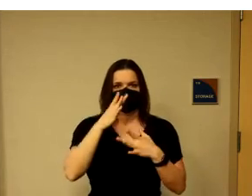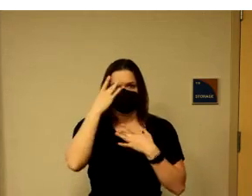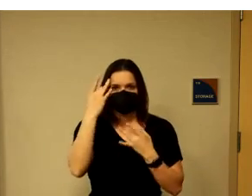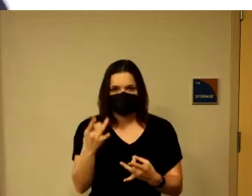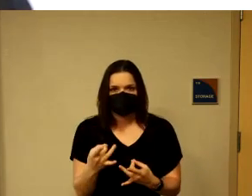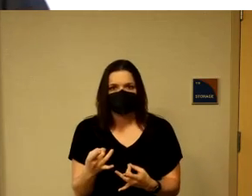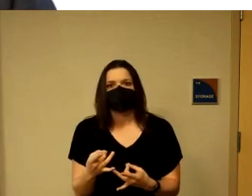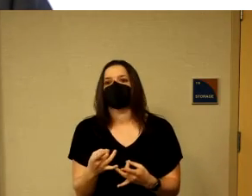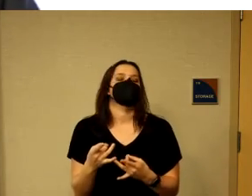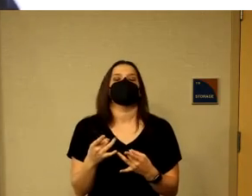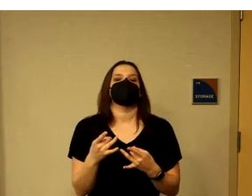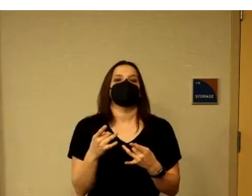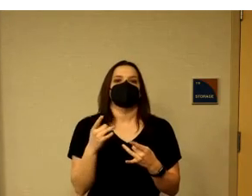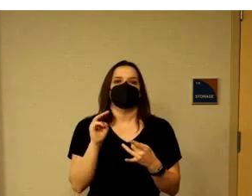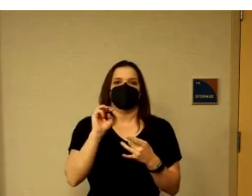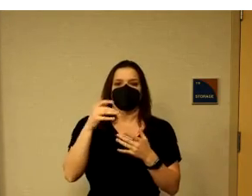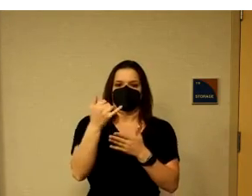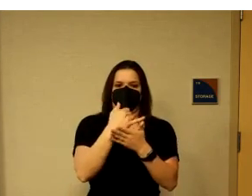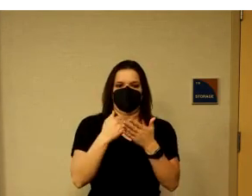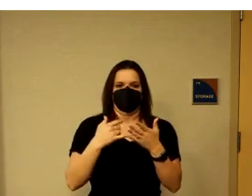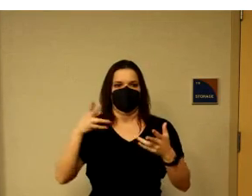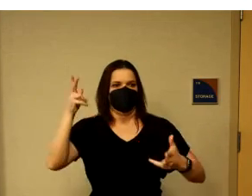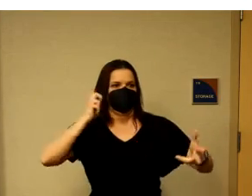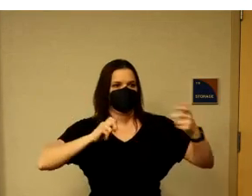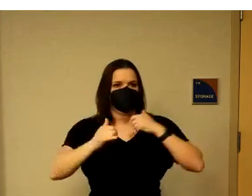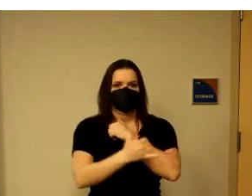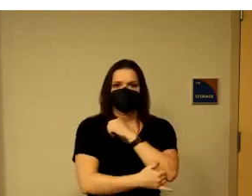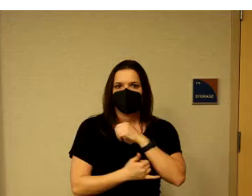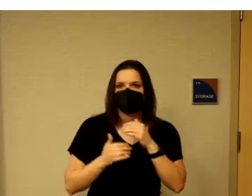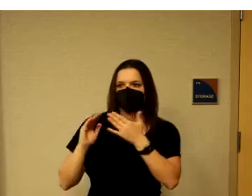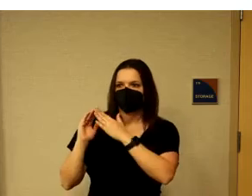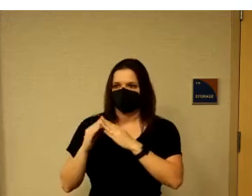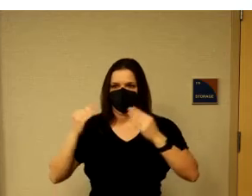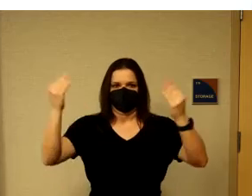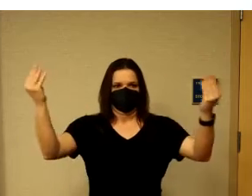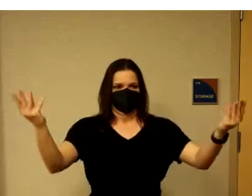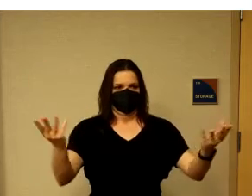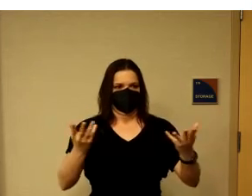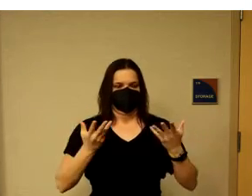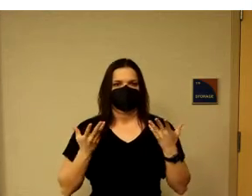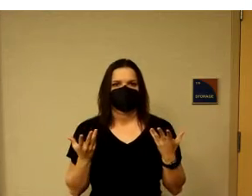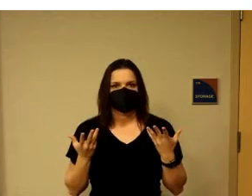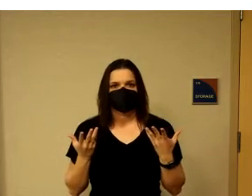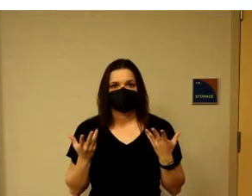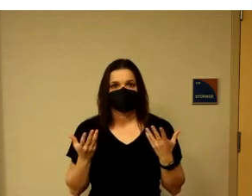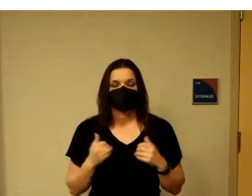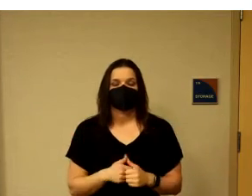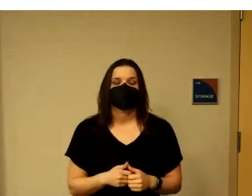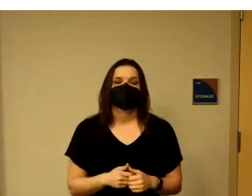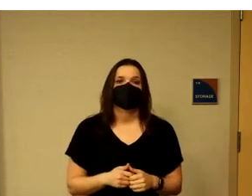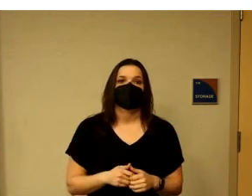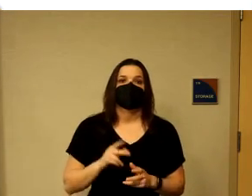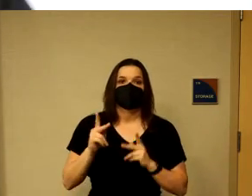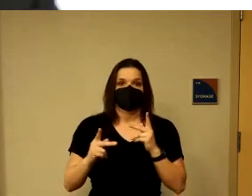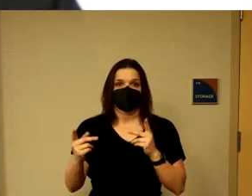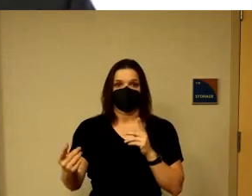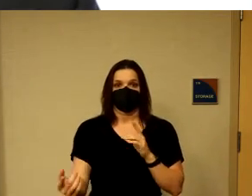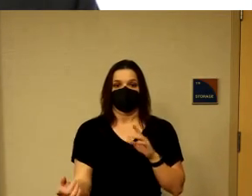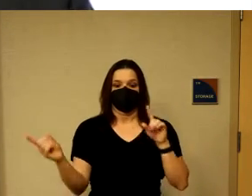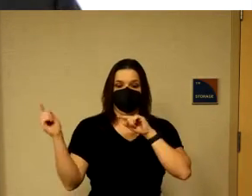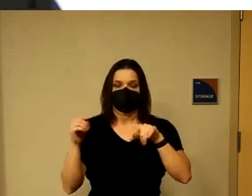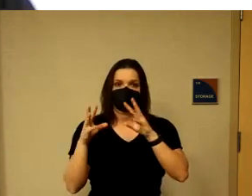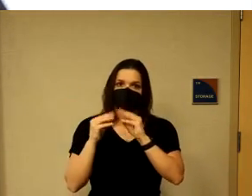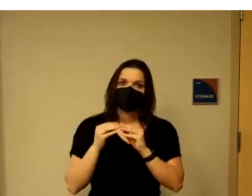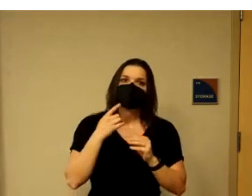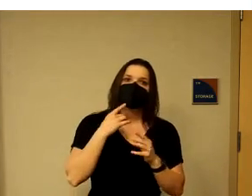The map was drawn based on what we heard at the county, the city, and other places. The map was drawn by people coming to meetings and